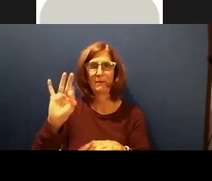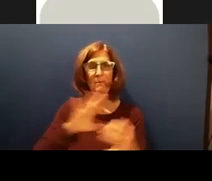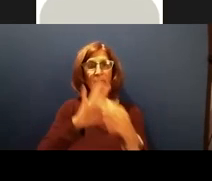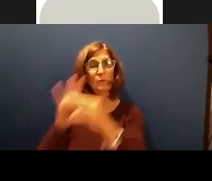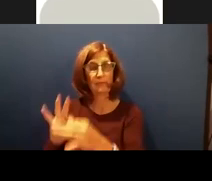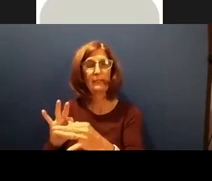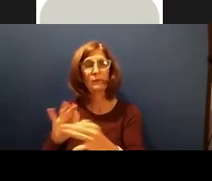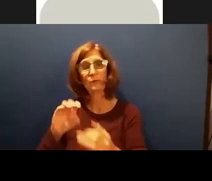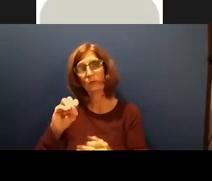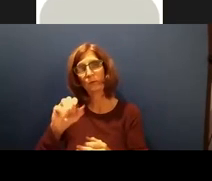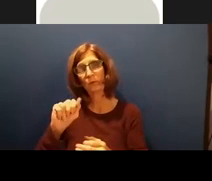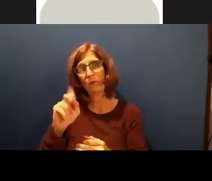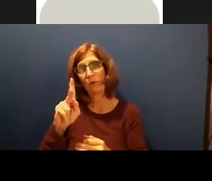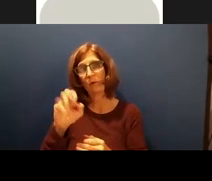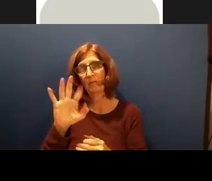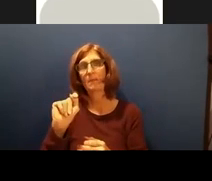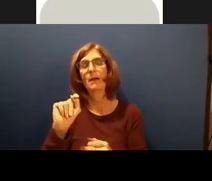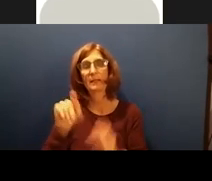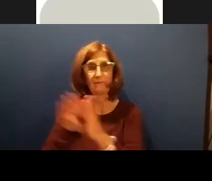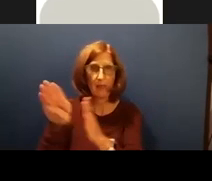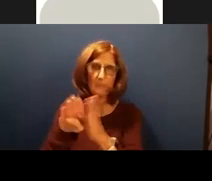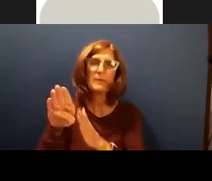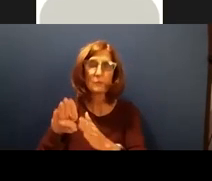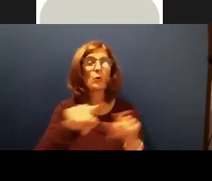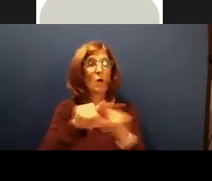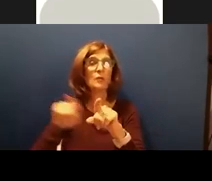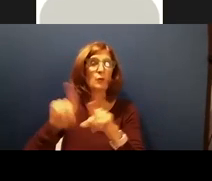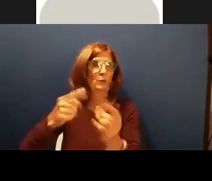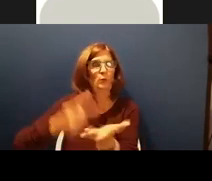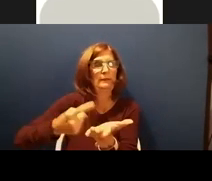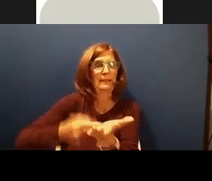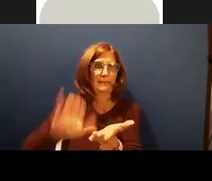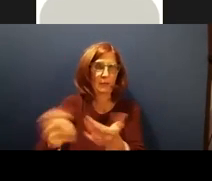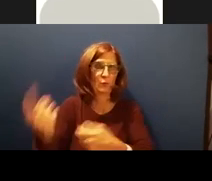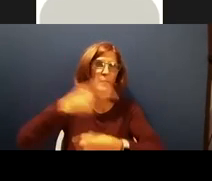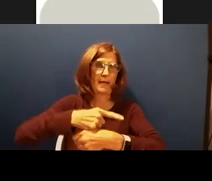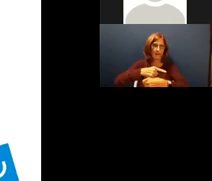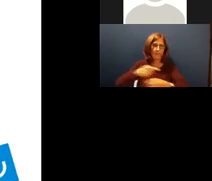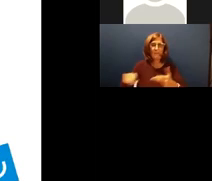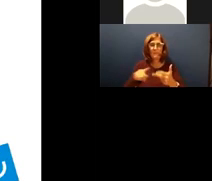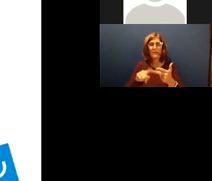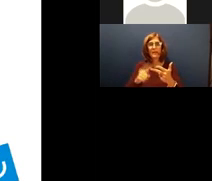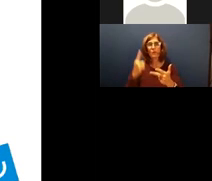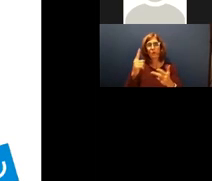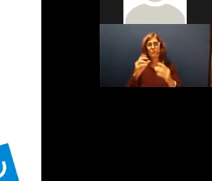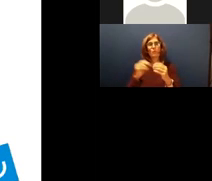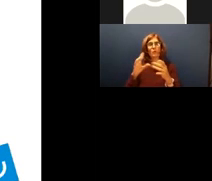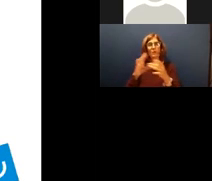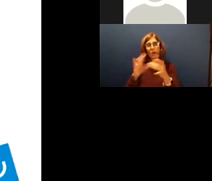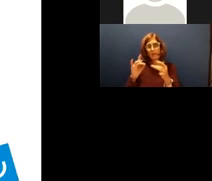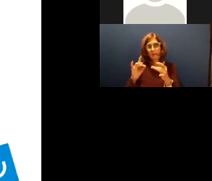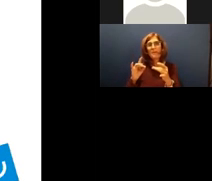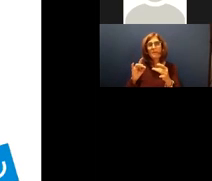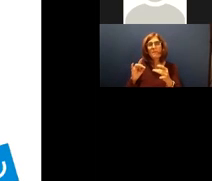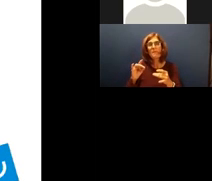Moss development, which we will also hear about more about today. And then the final one was from the Hill CDC